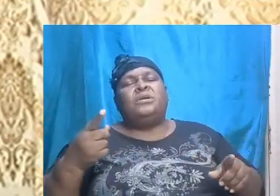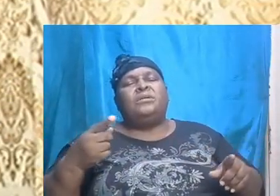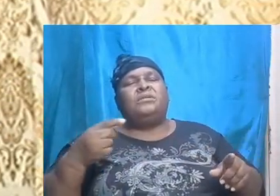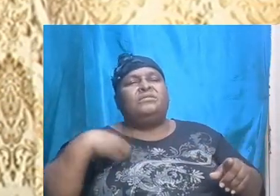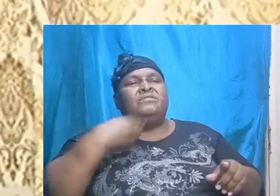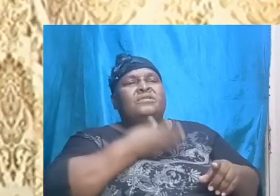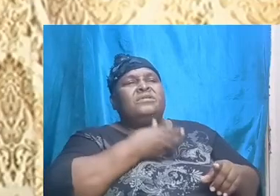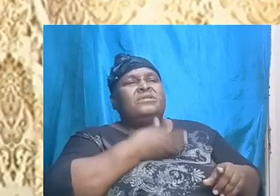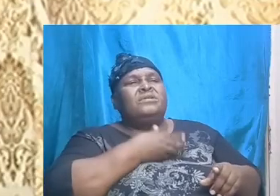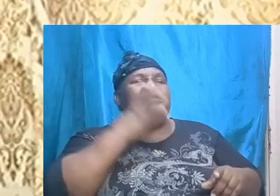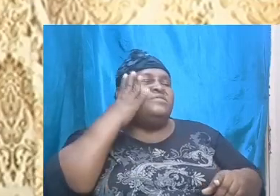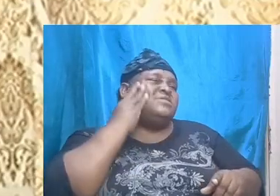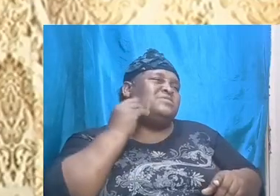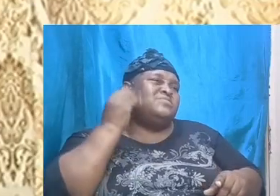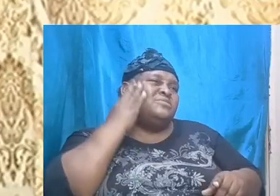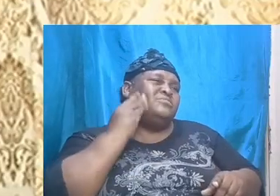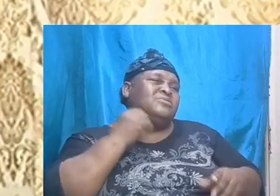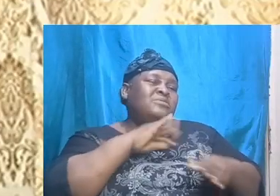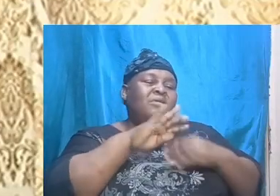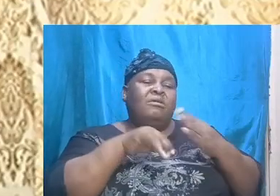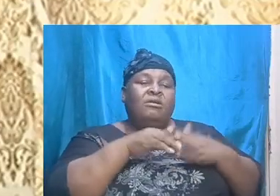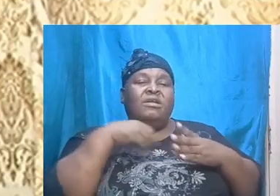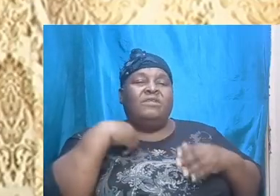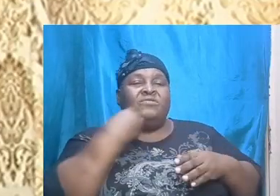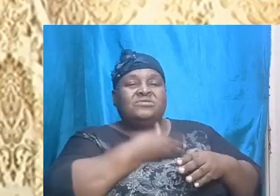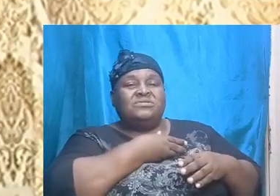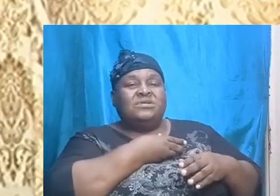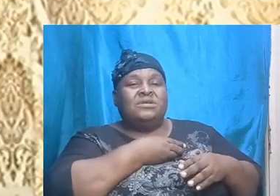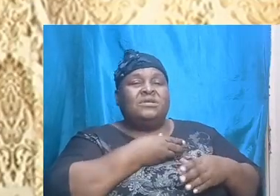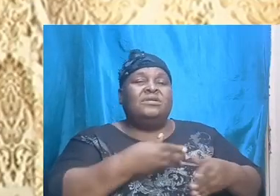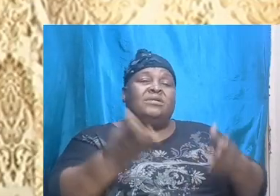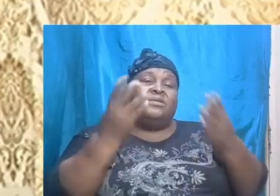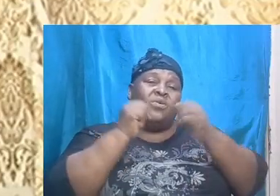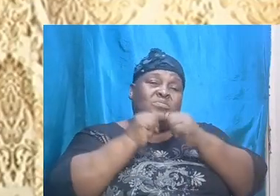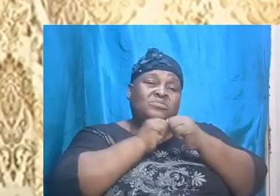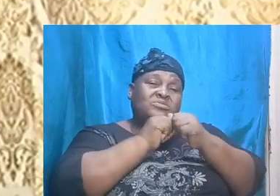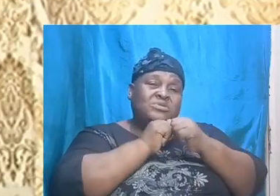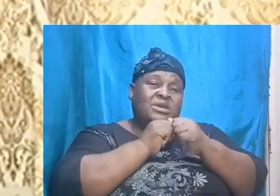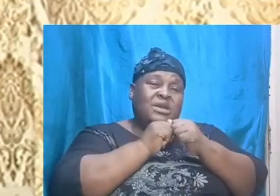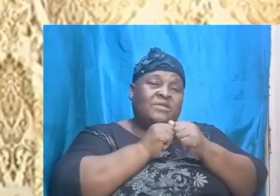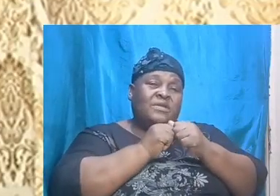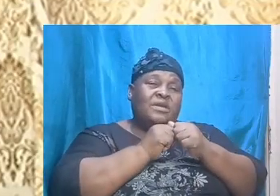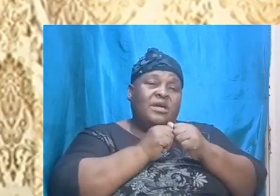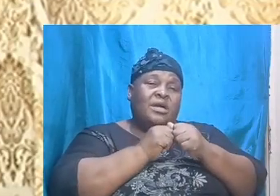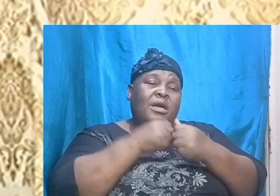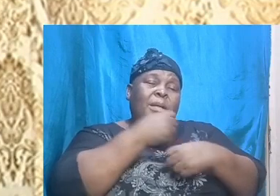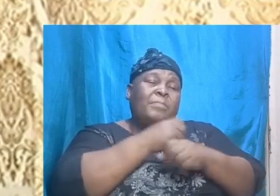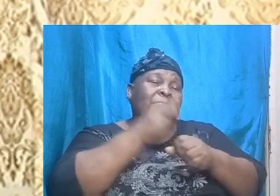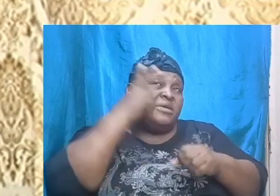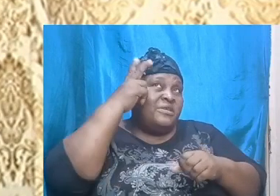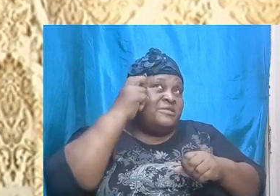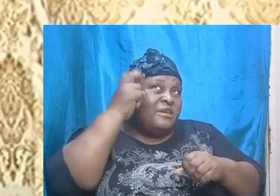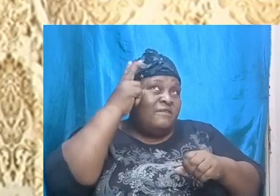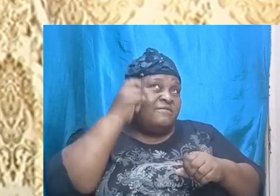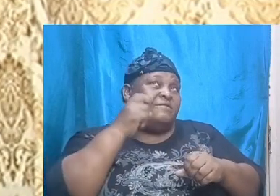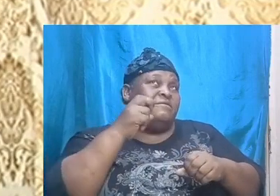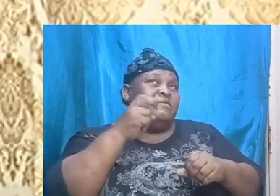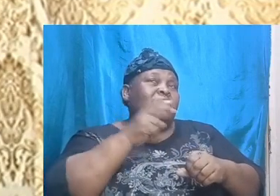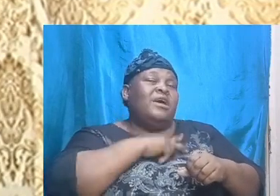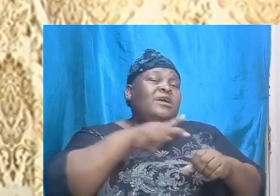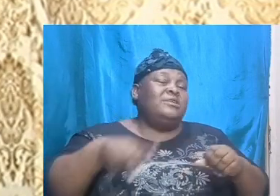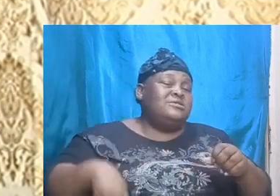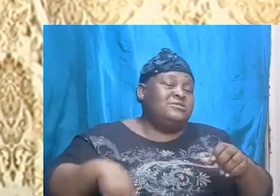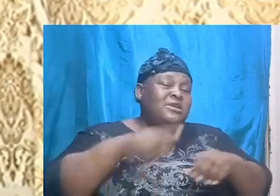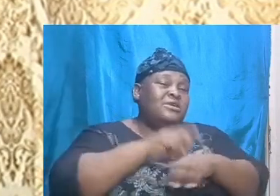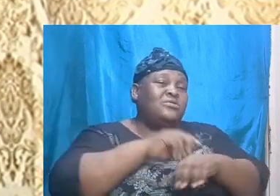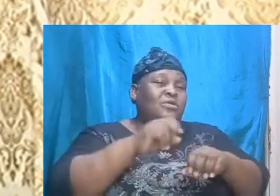us together can accomplish some things that would make the kingdom of the devil run. Make the devil's kingdom have to run. The moment